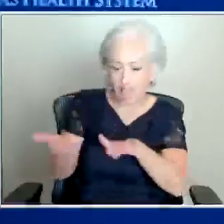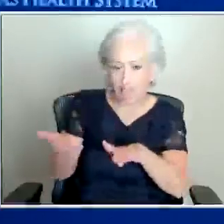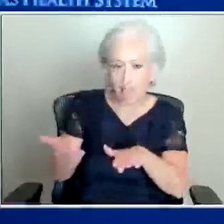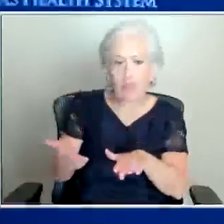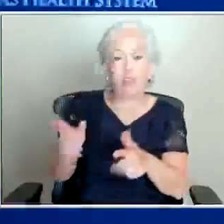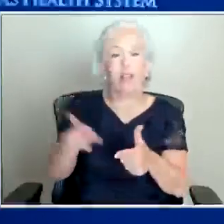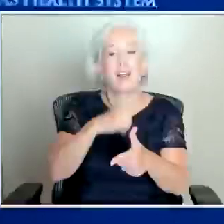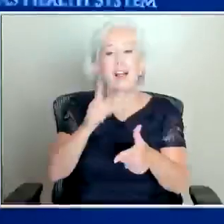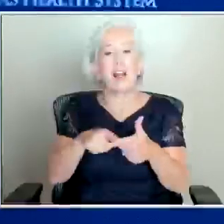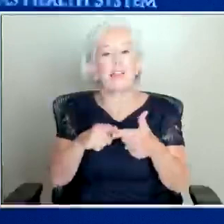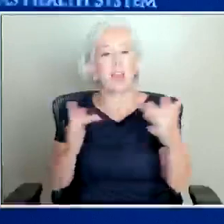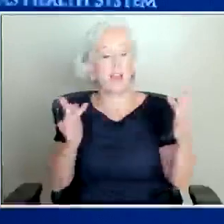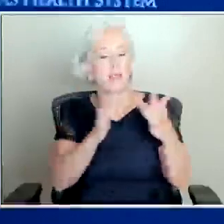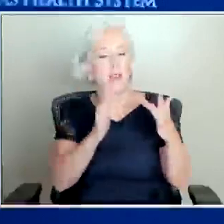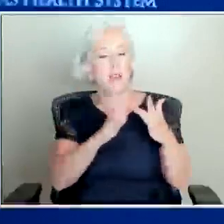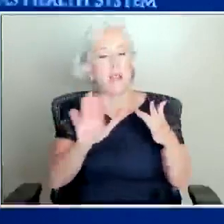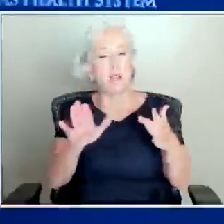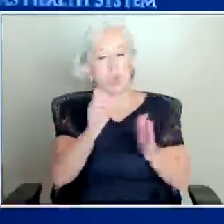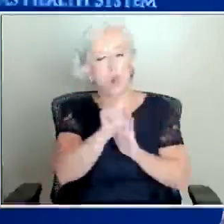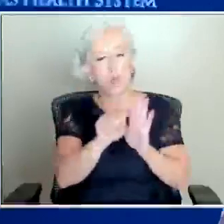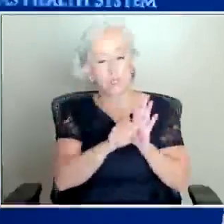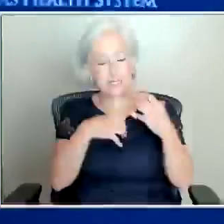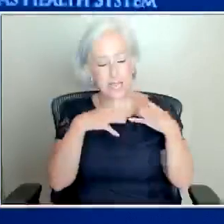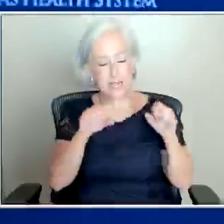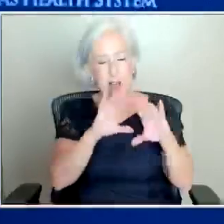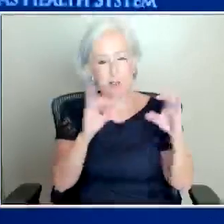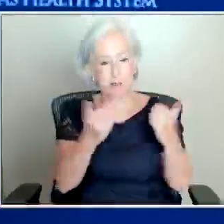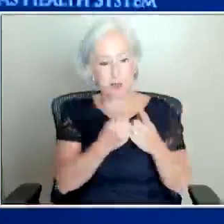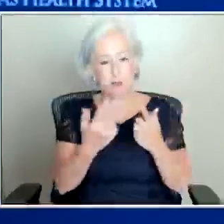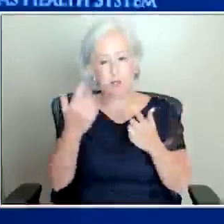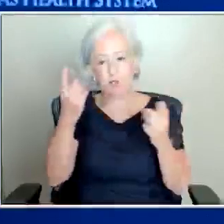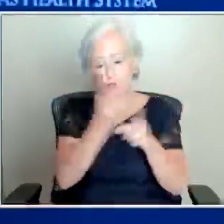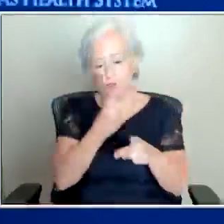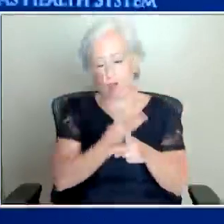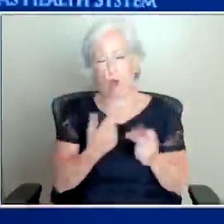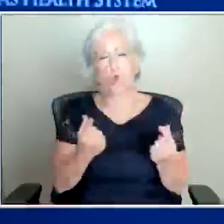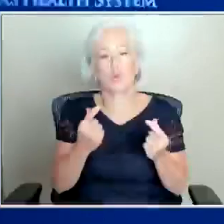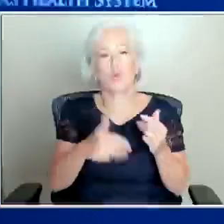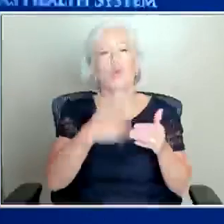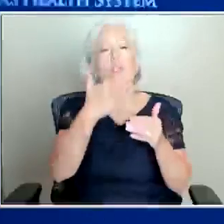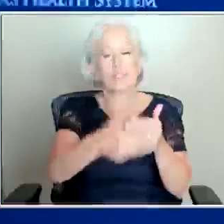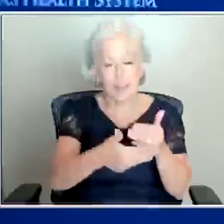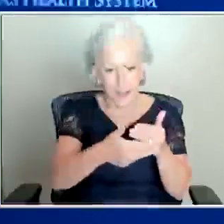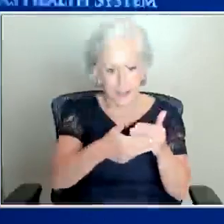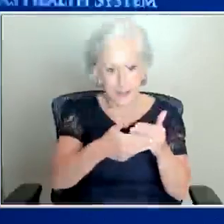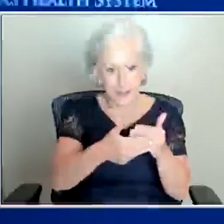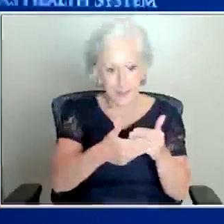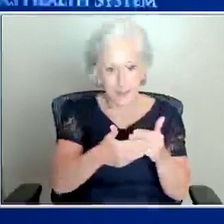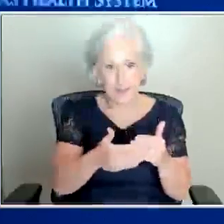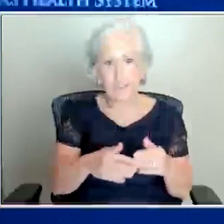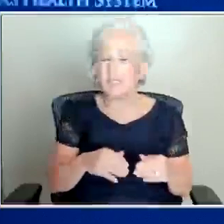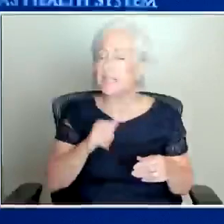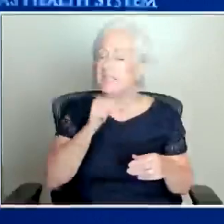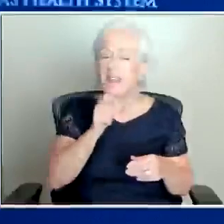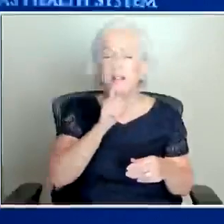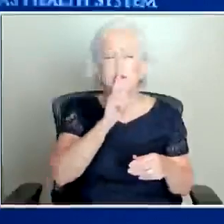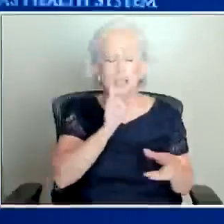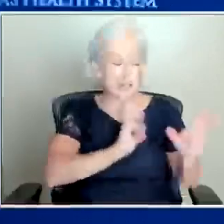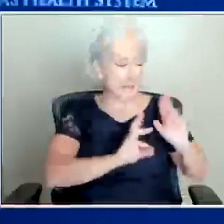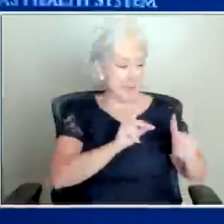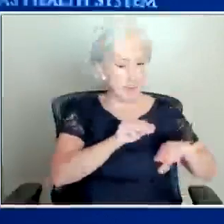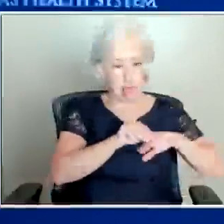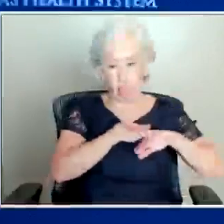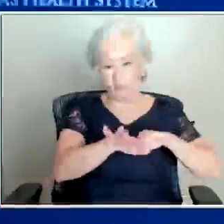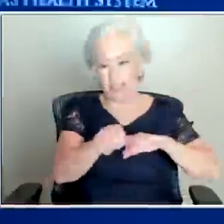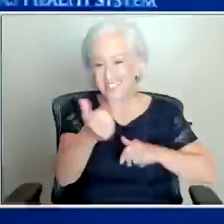to understand what are the next steps to take. Luckily, again, really no human-to-human transmission, but we need to keep